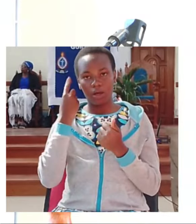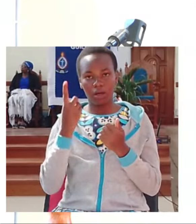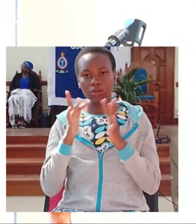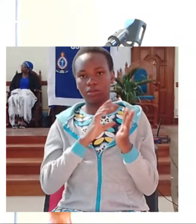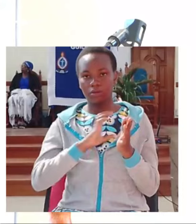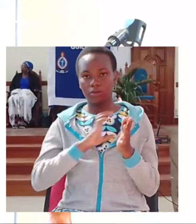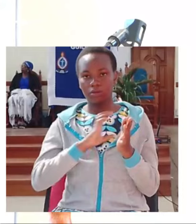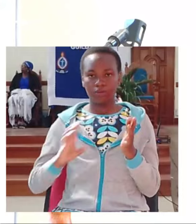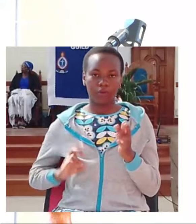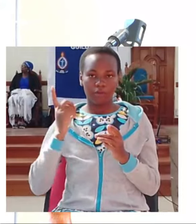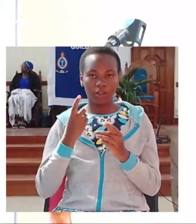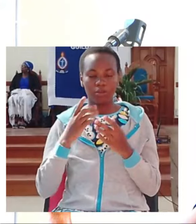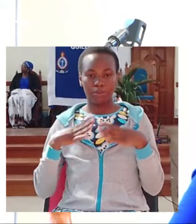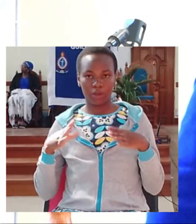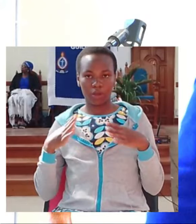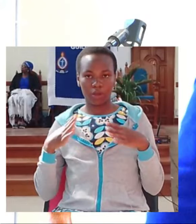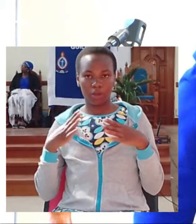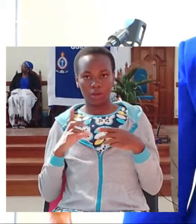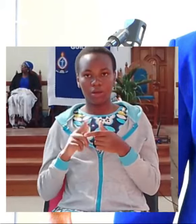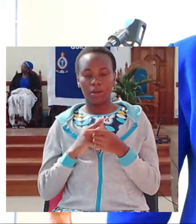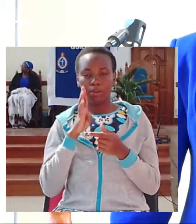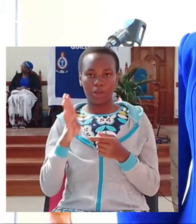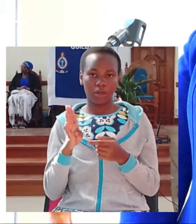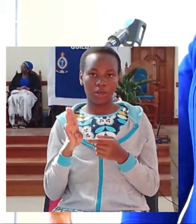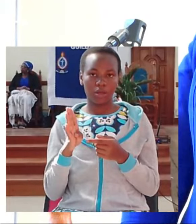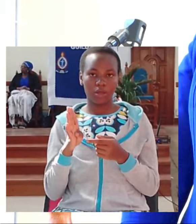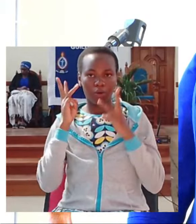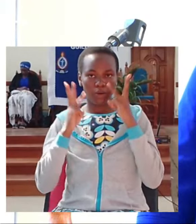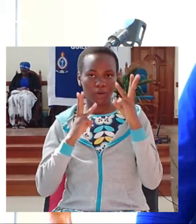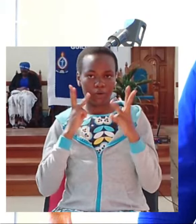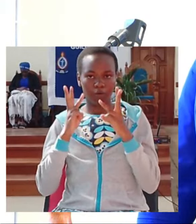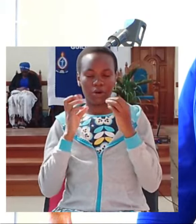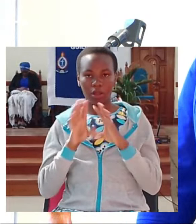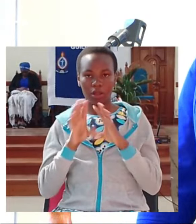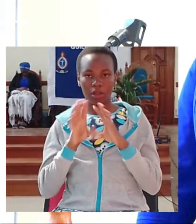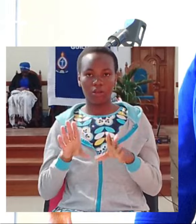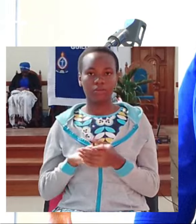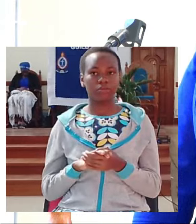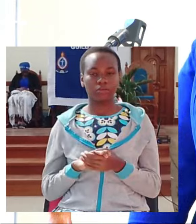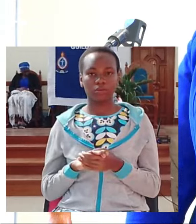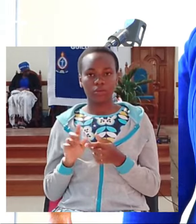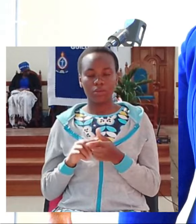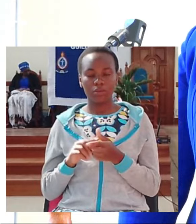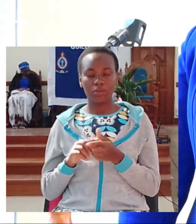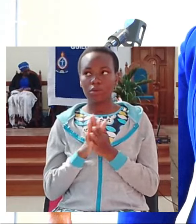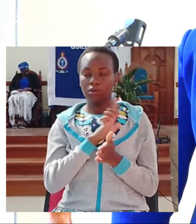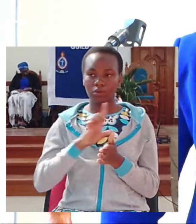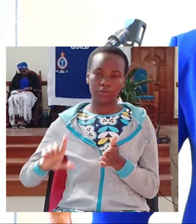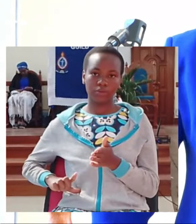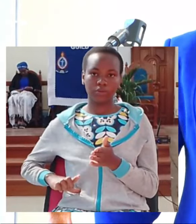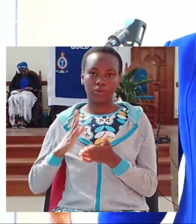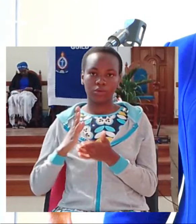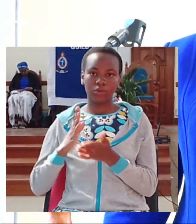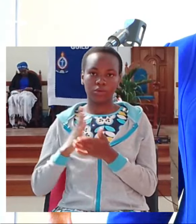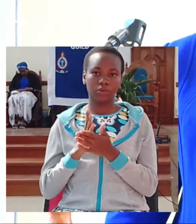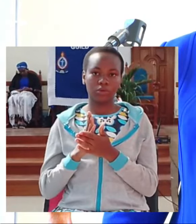Jesus is first telling the people, you are just being too worried for nothing. Wanasifiwe? Nini